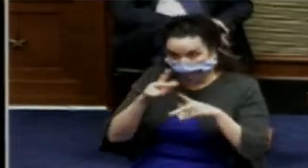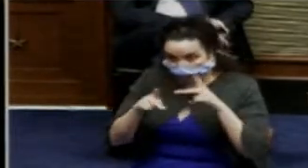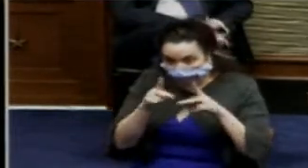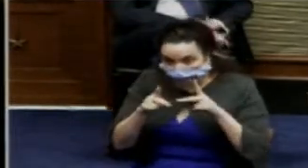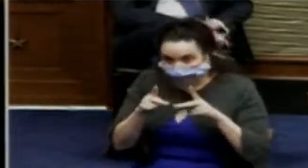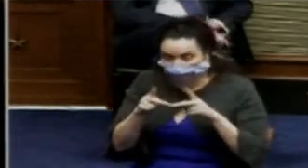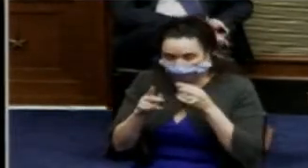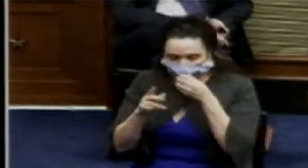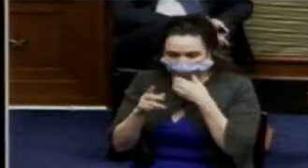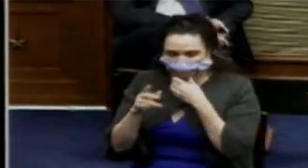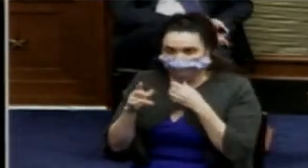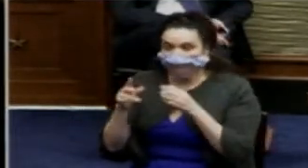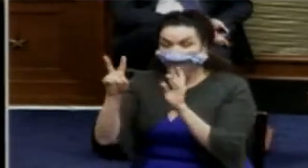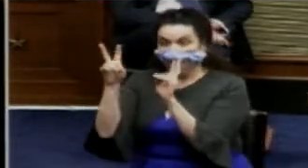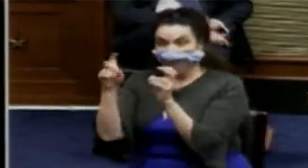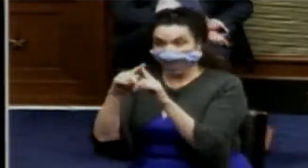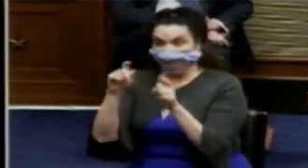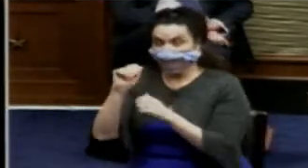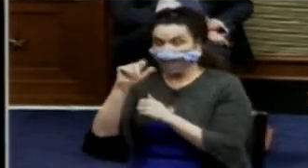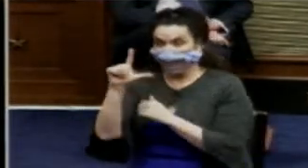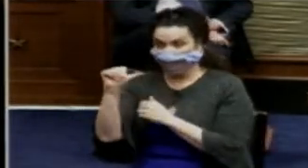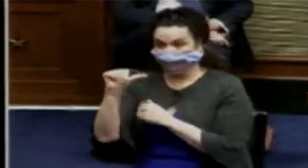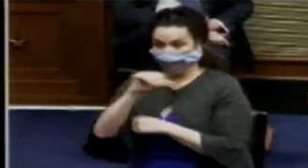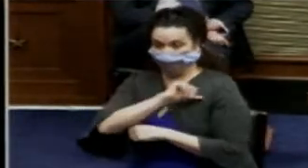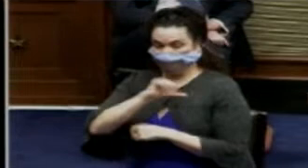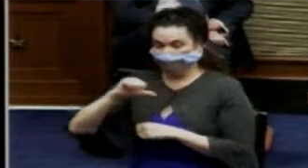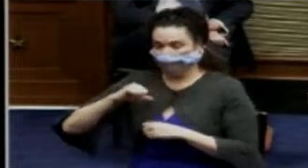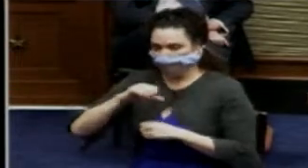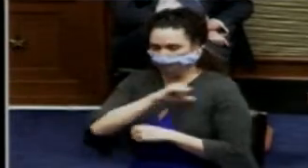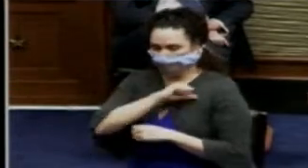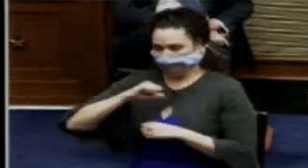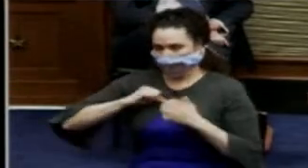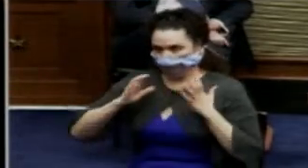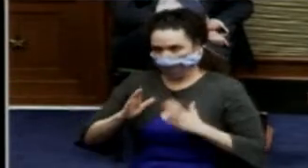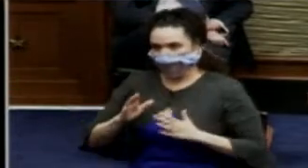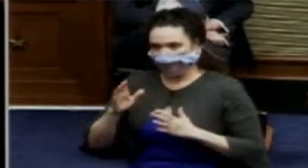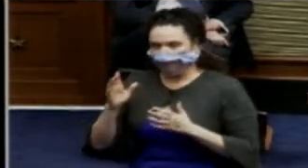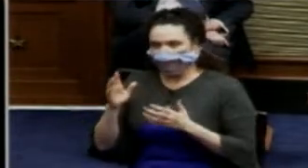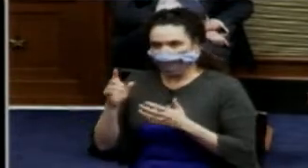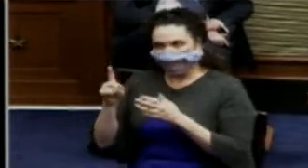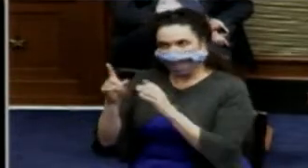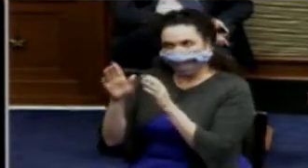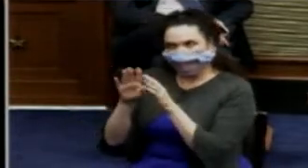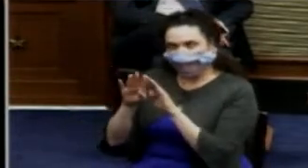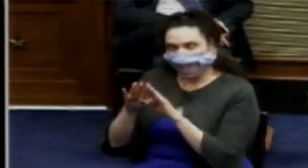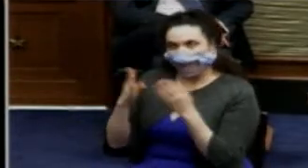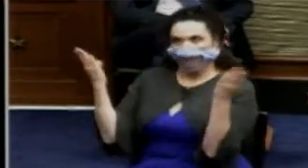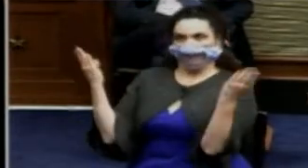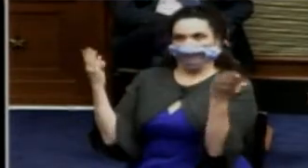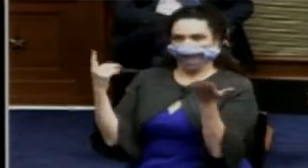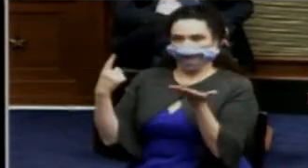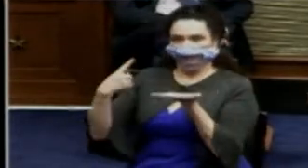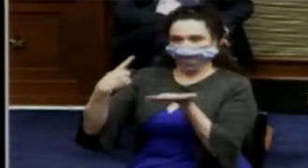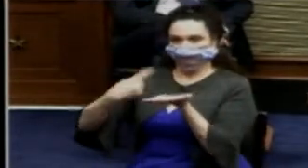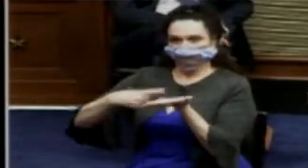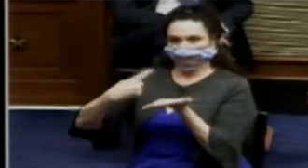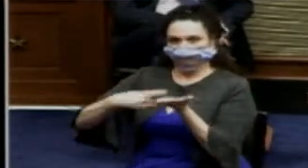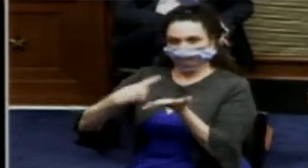Alabama senator who previously recognized this dilemma and spoke openly about